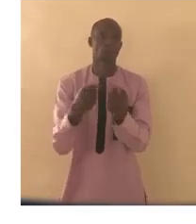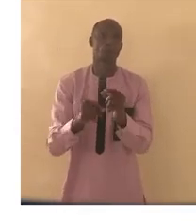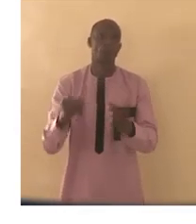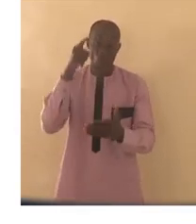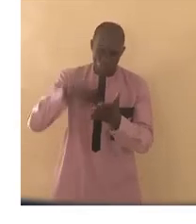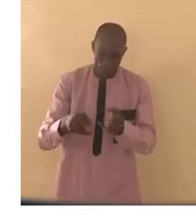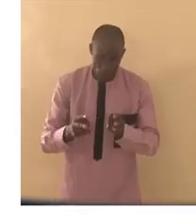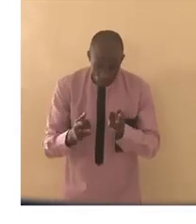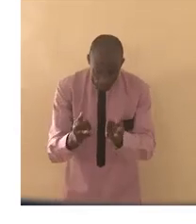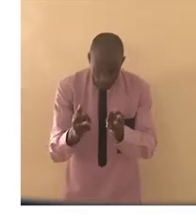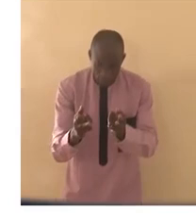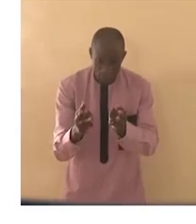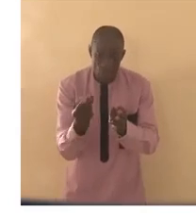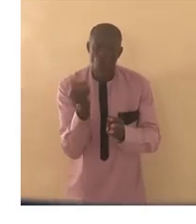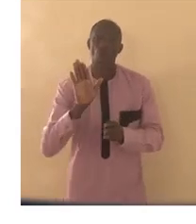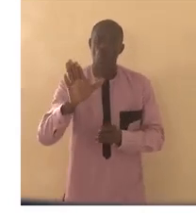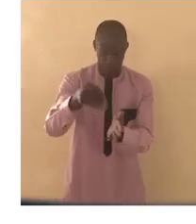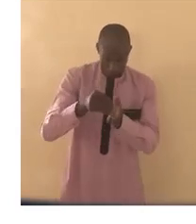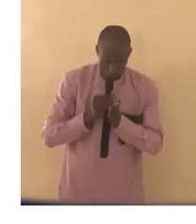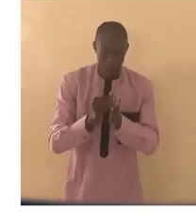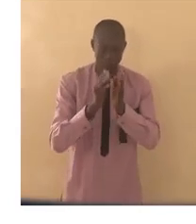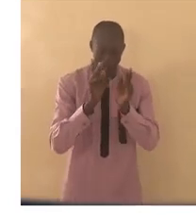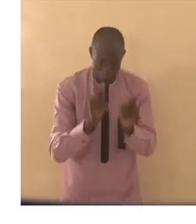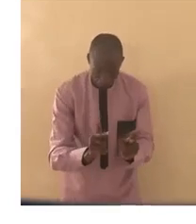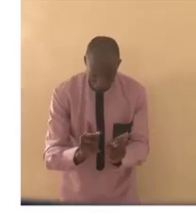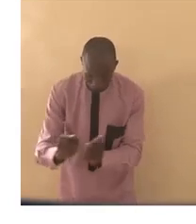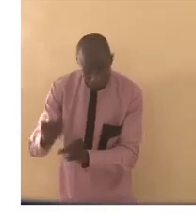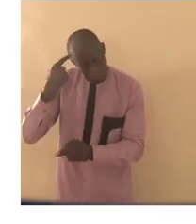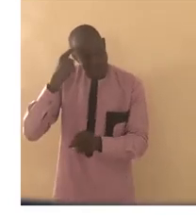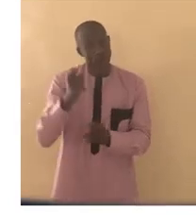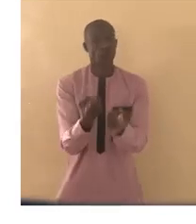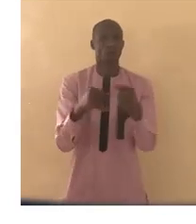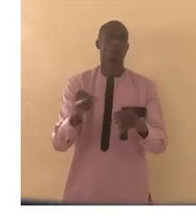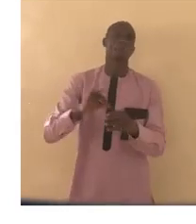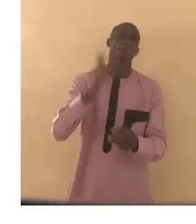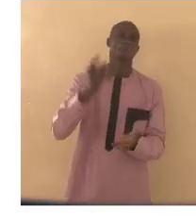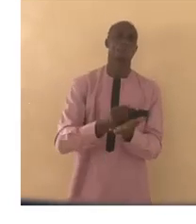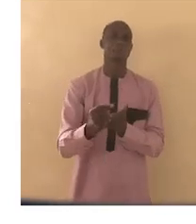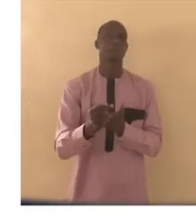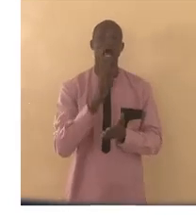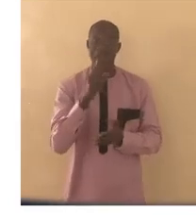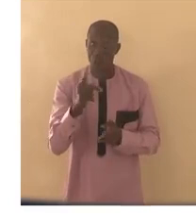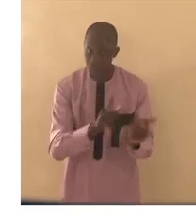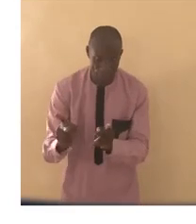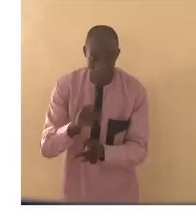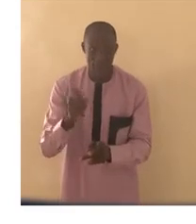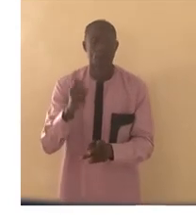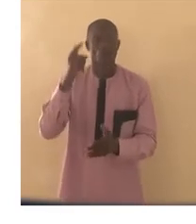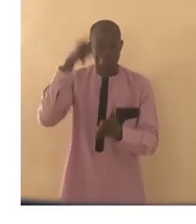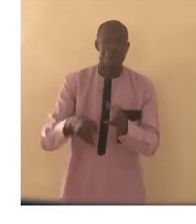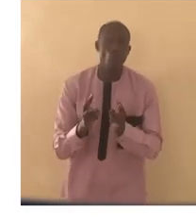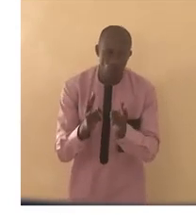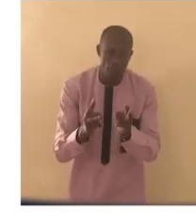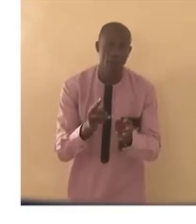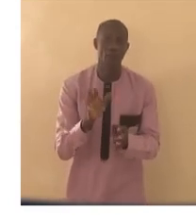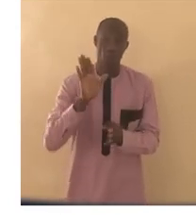What is the manner of your own preparation for Pentecost? Are you preparing for Pentecost yourself? What is the